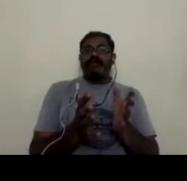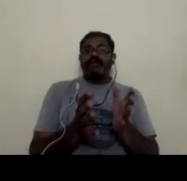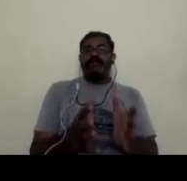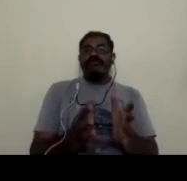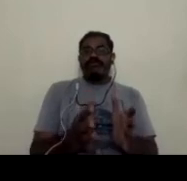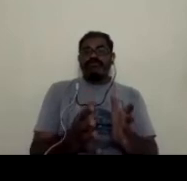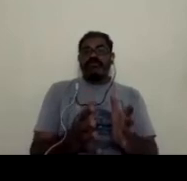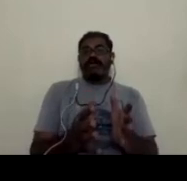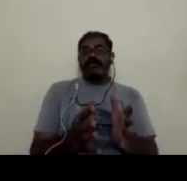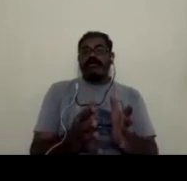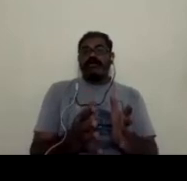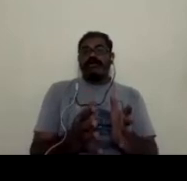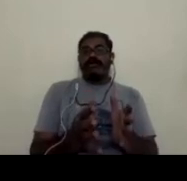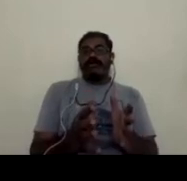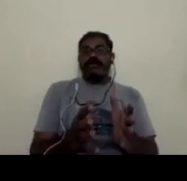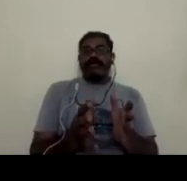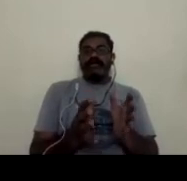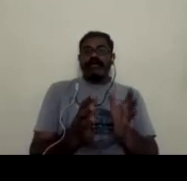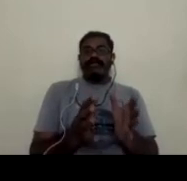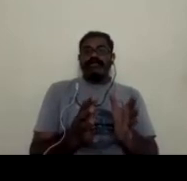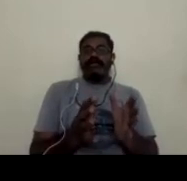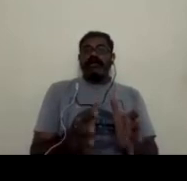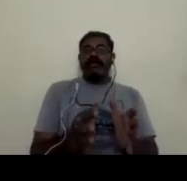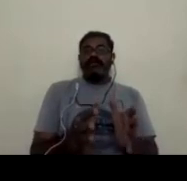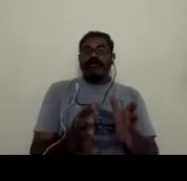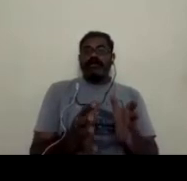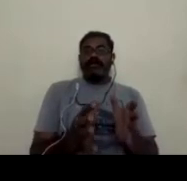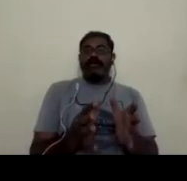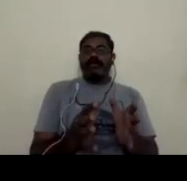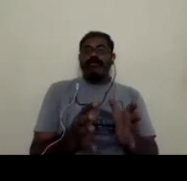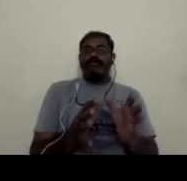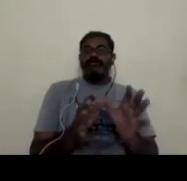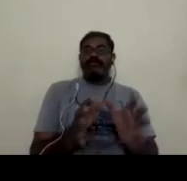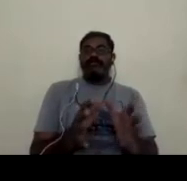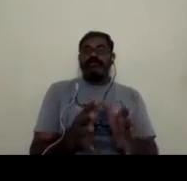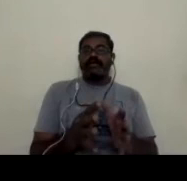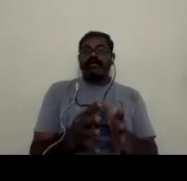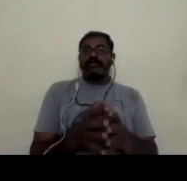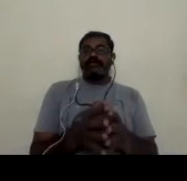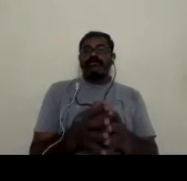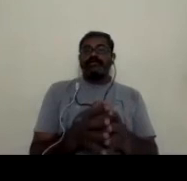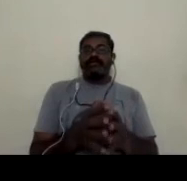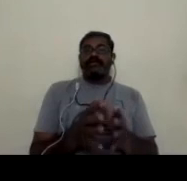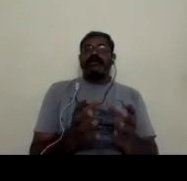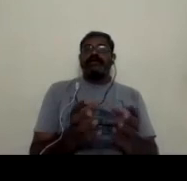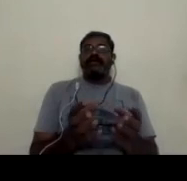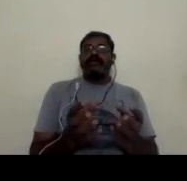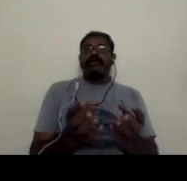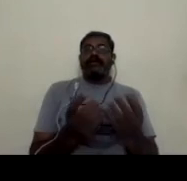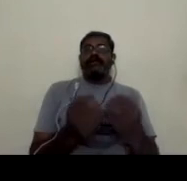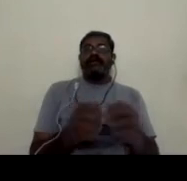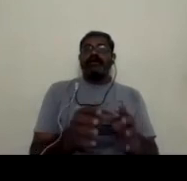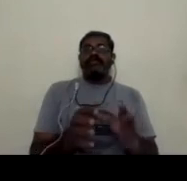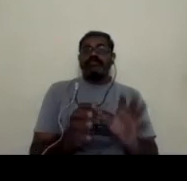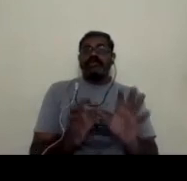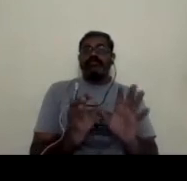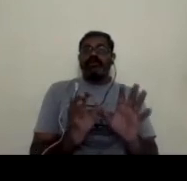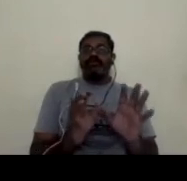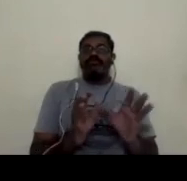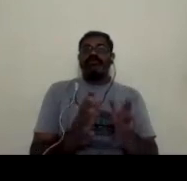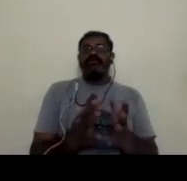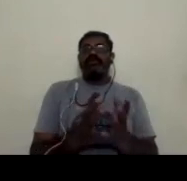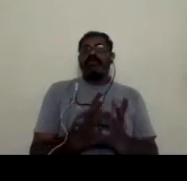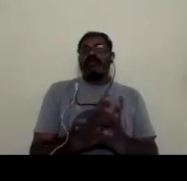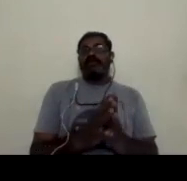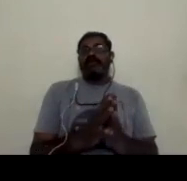He ruled Judah and he has an army and all those things. Like, see, I want to understand what